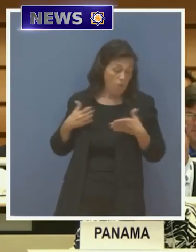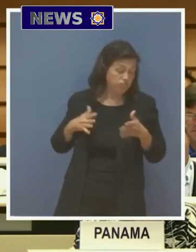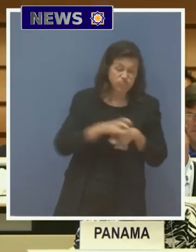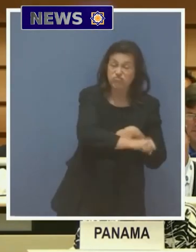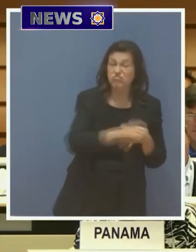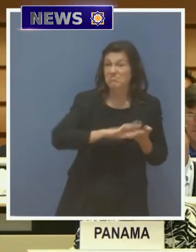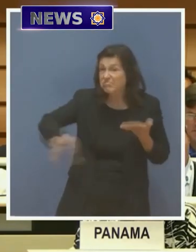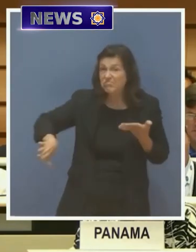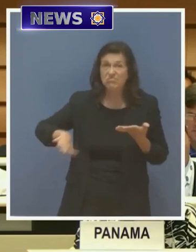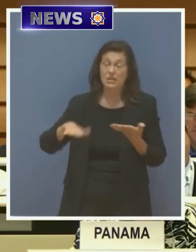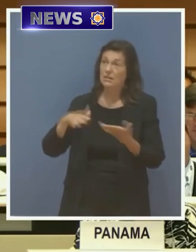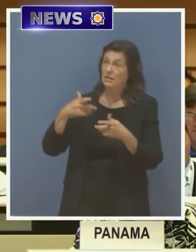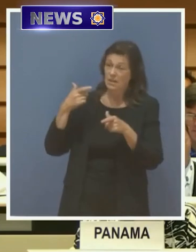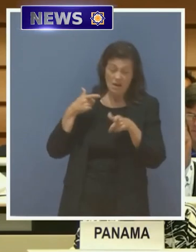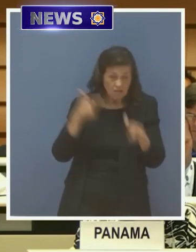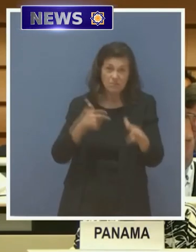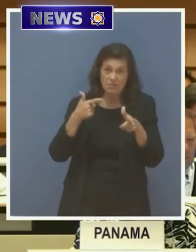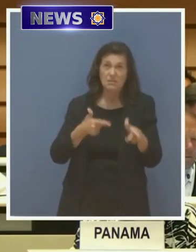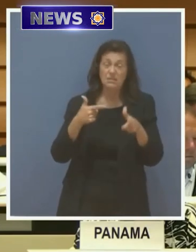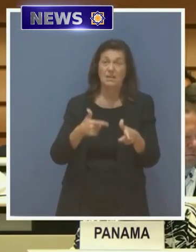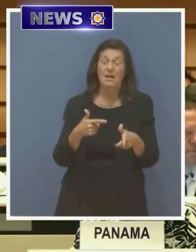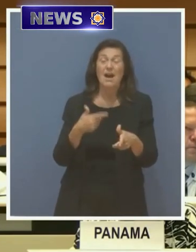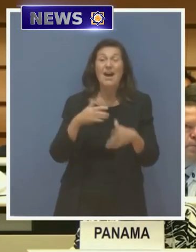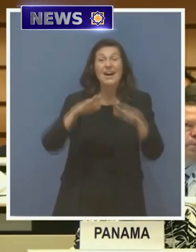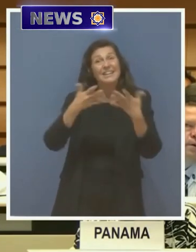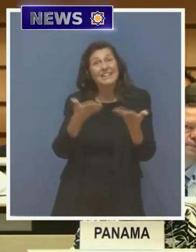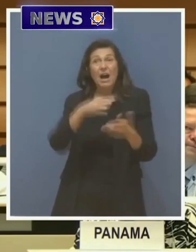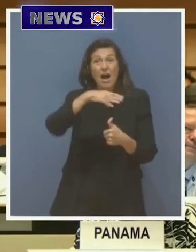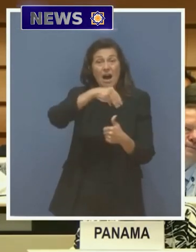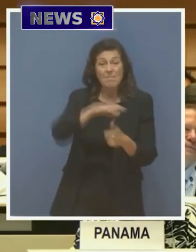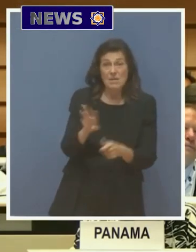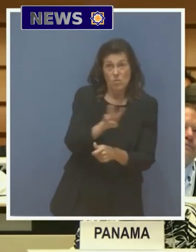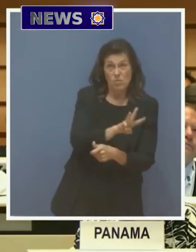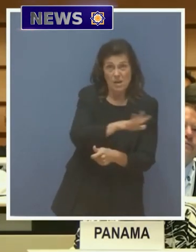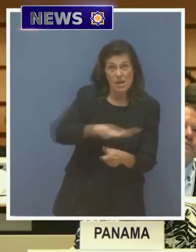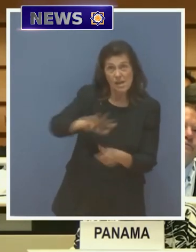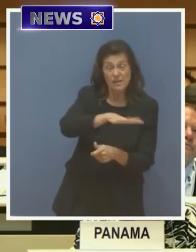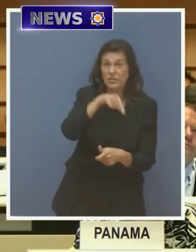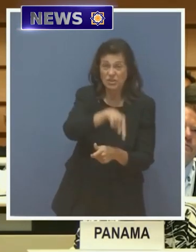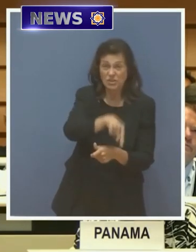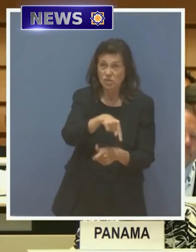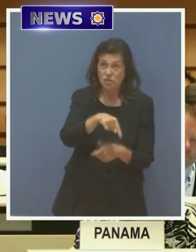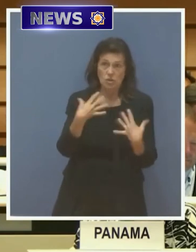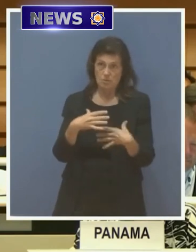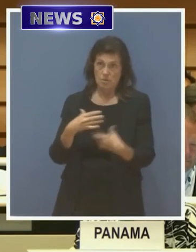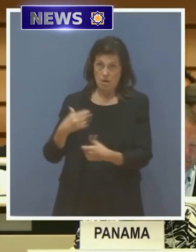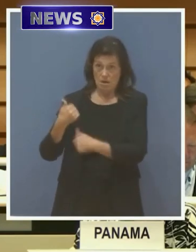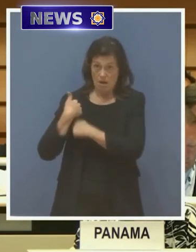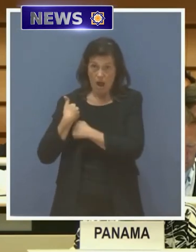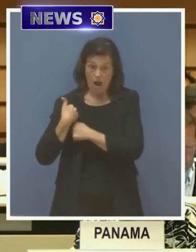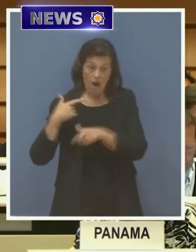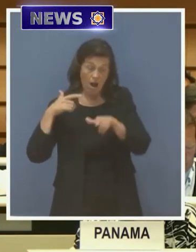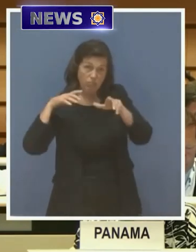it is a question of preventing the militarization from abroad of an indigenous territory that has been part of the state of Western Armenia